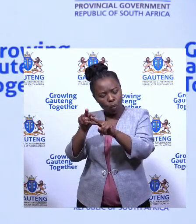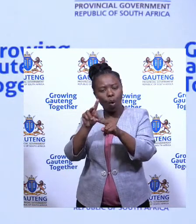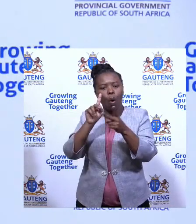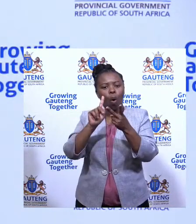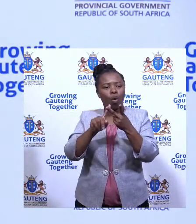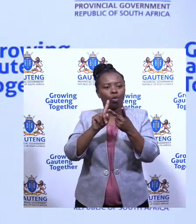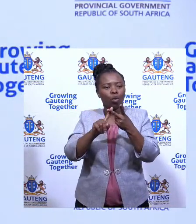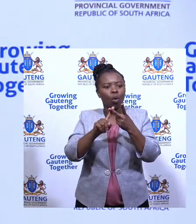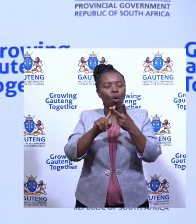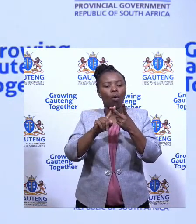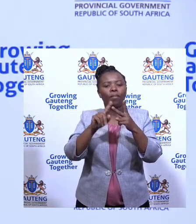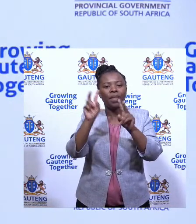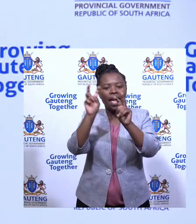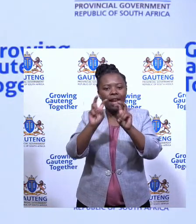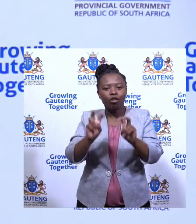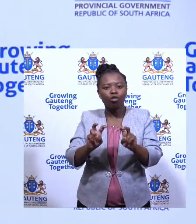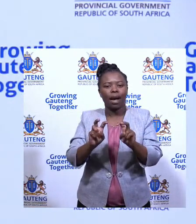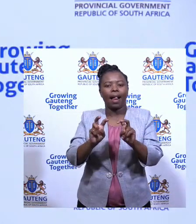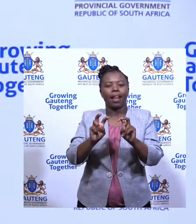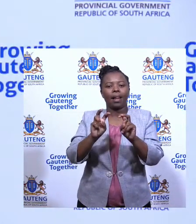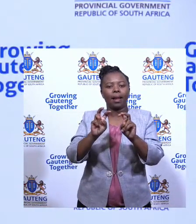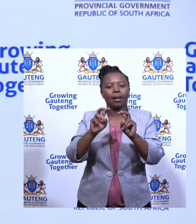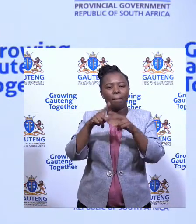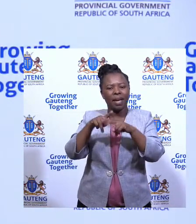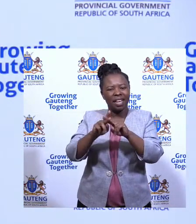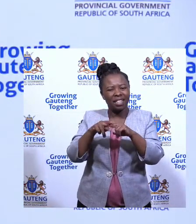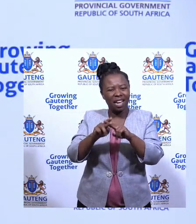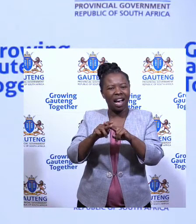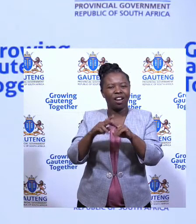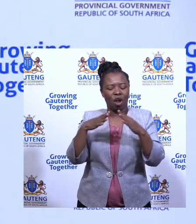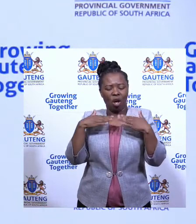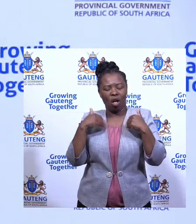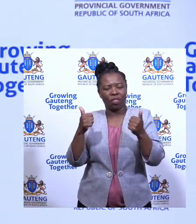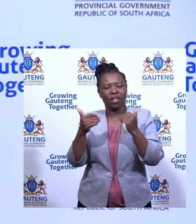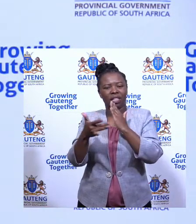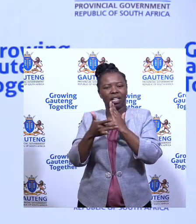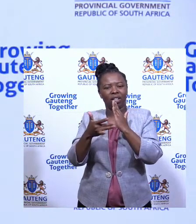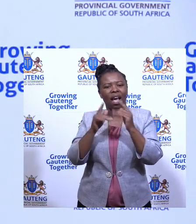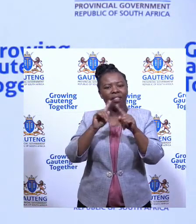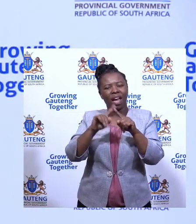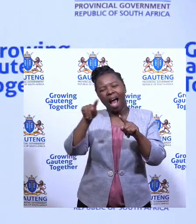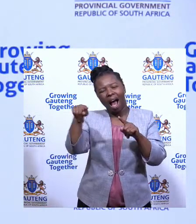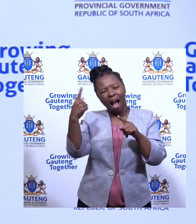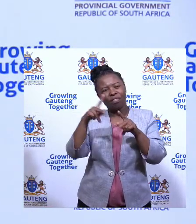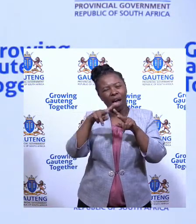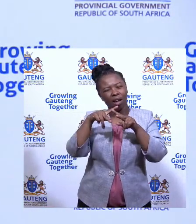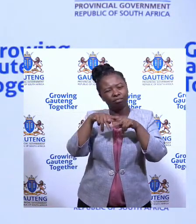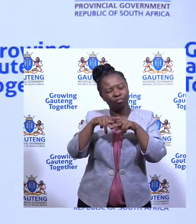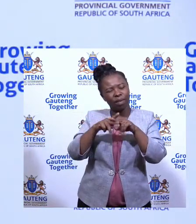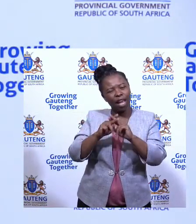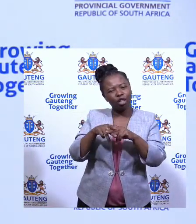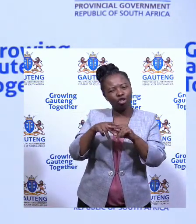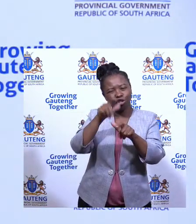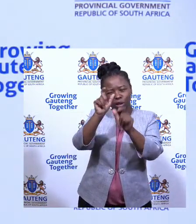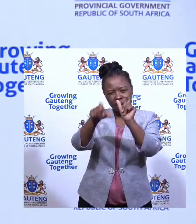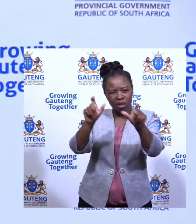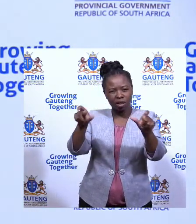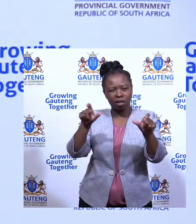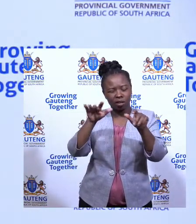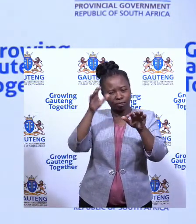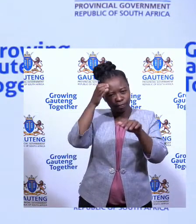architectural, electrical, mechanical engineering, health technology, as well as other engineering services that we are focusing